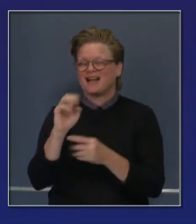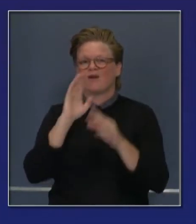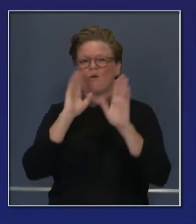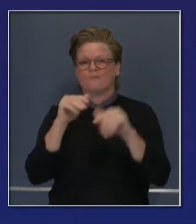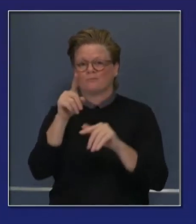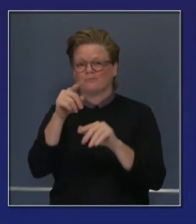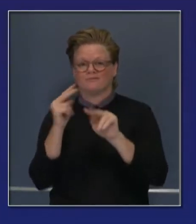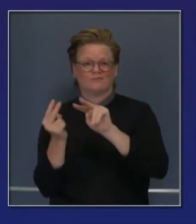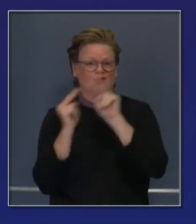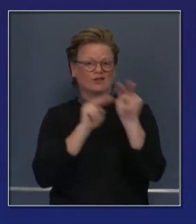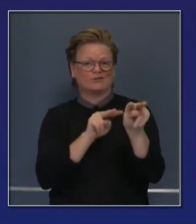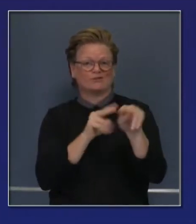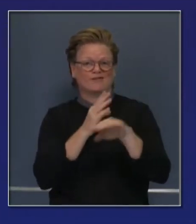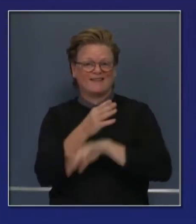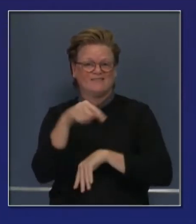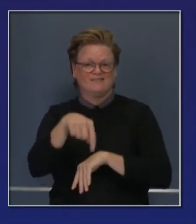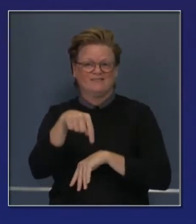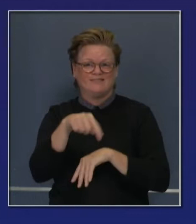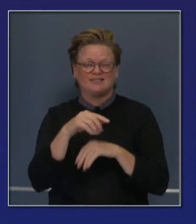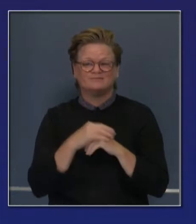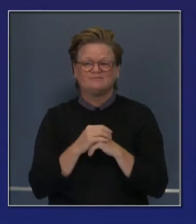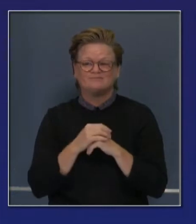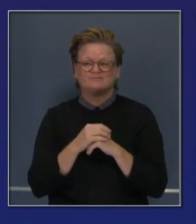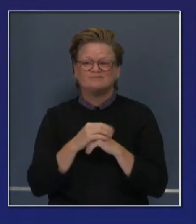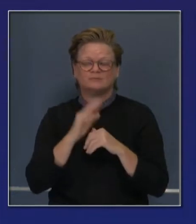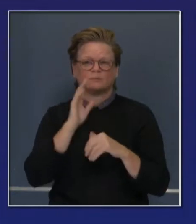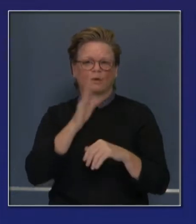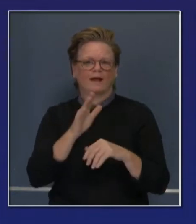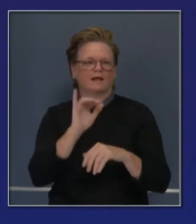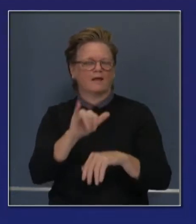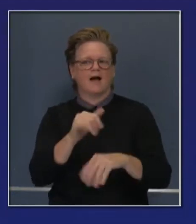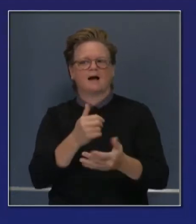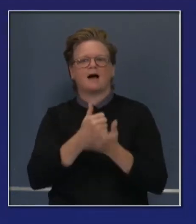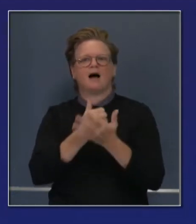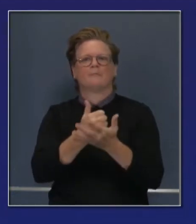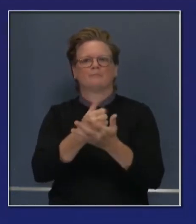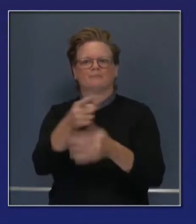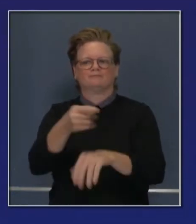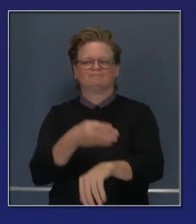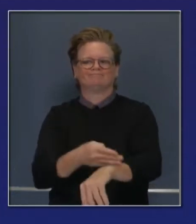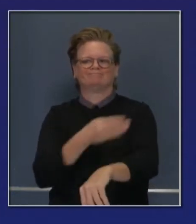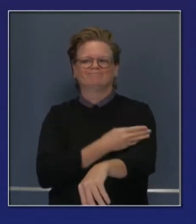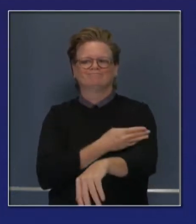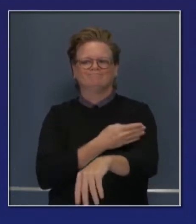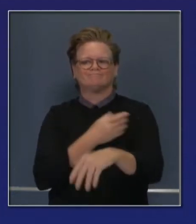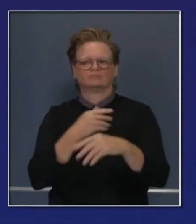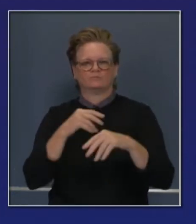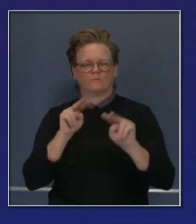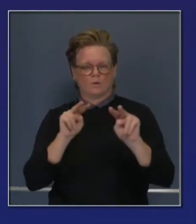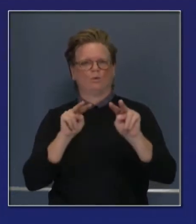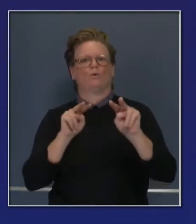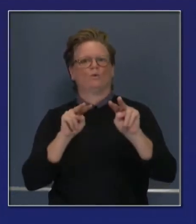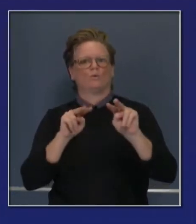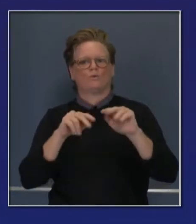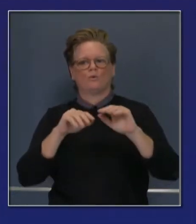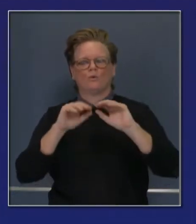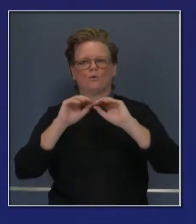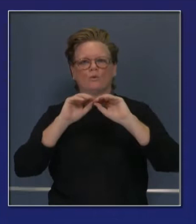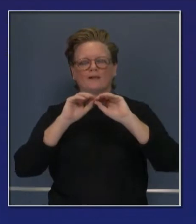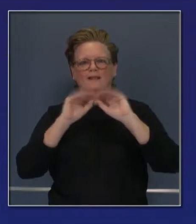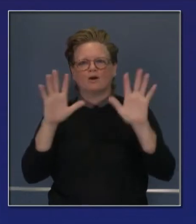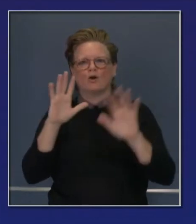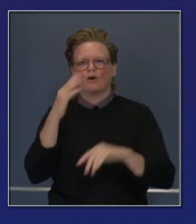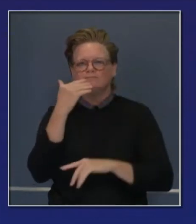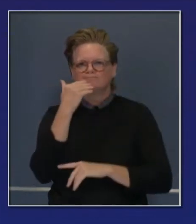a much more updated, we hope more dynamic and iterative website. And then I'll come back and talk a little bit more